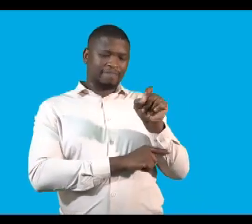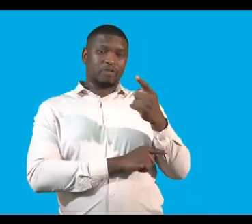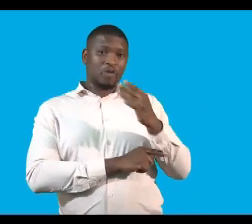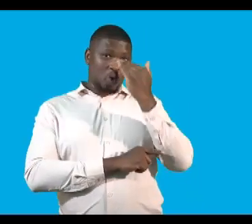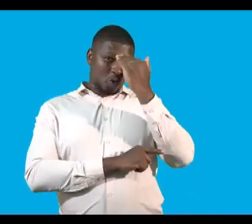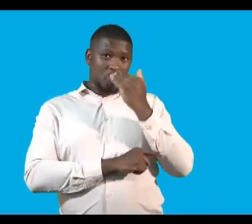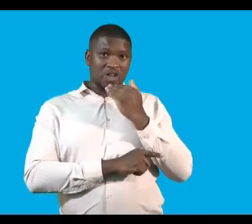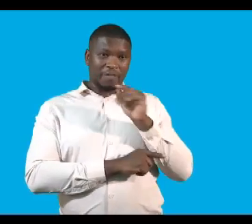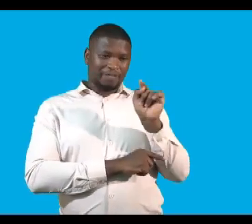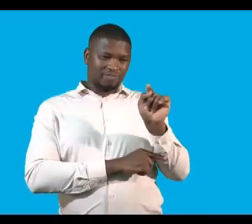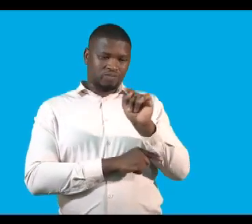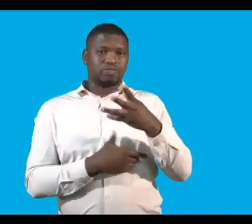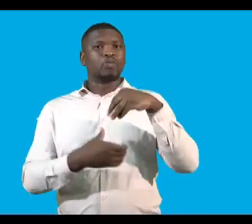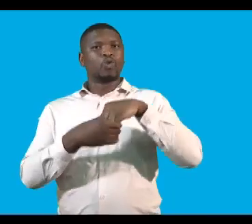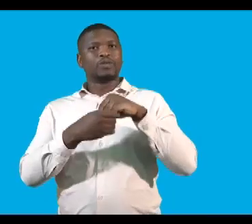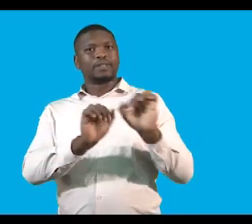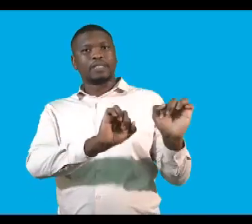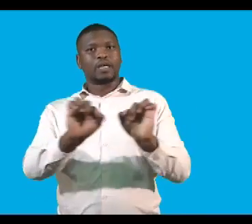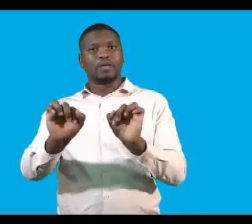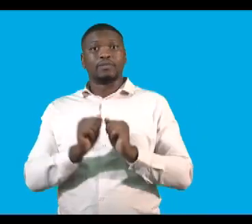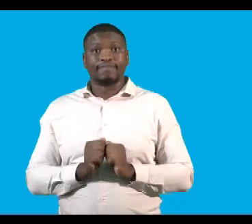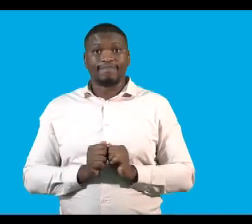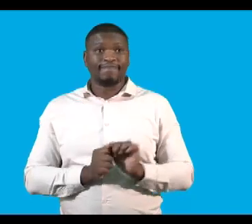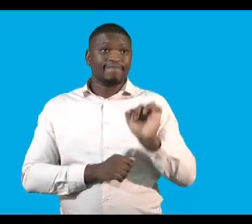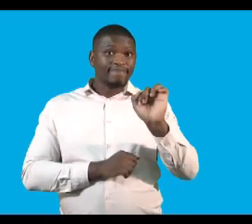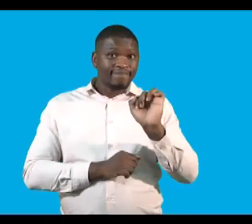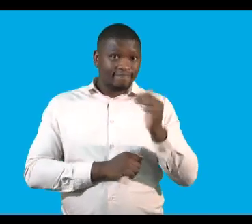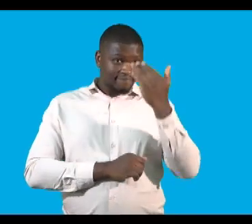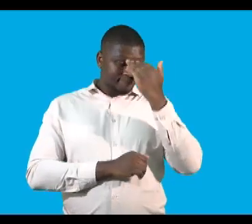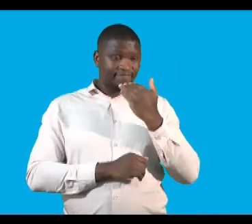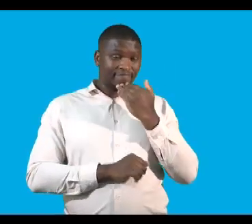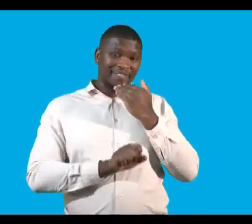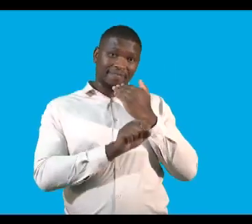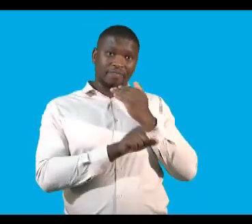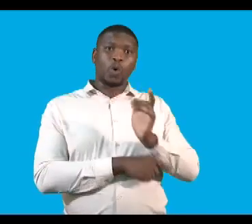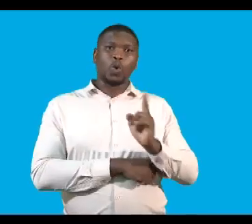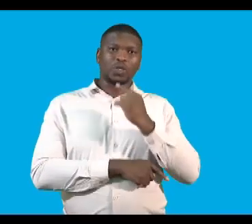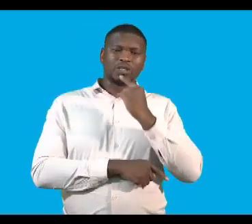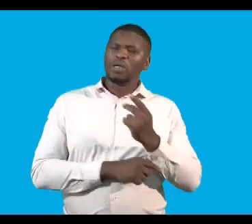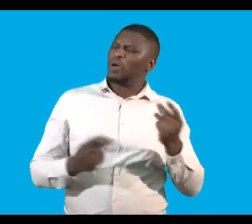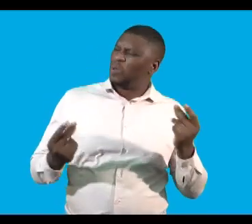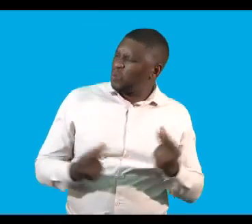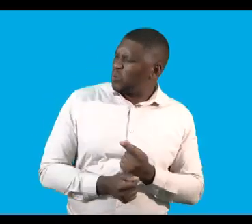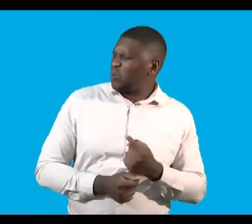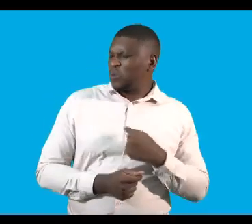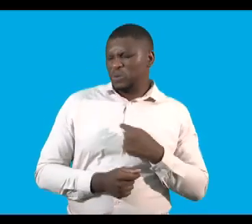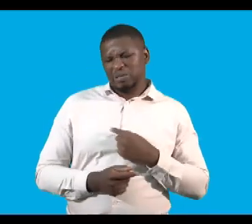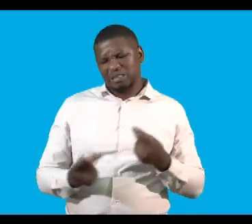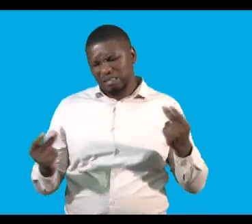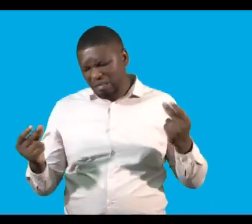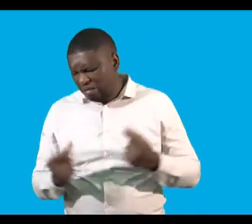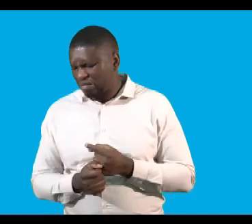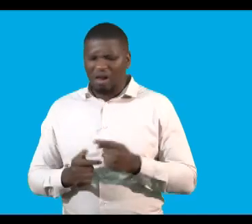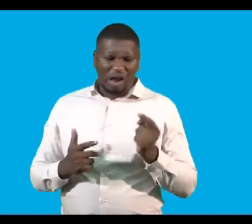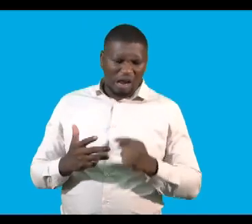the cartoon in the context of the cartoon. So frame 10, Lucy says, oh, what regrets, what remorse,